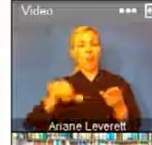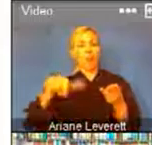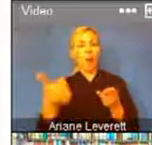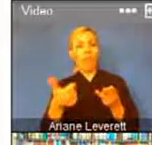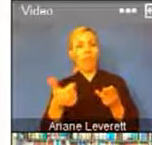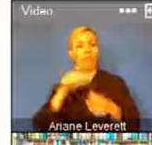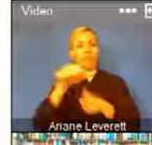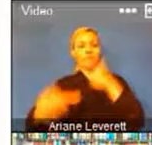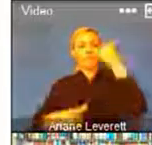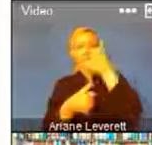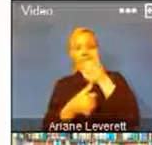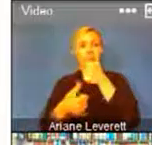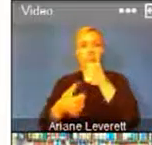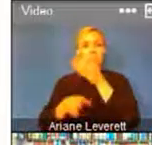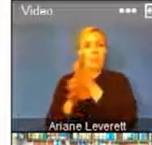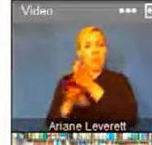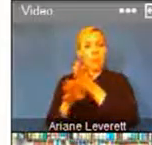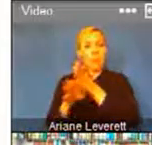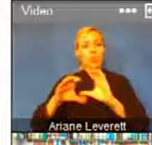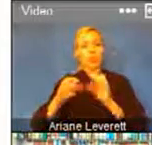What we need,